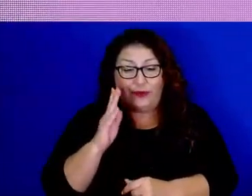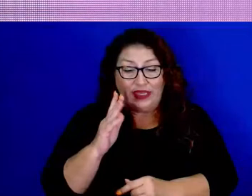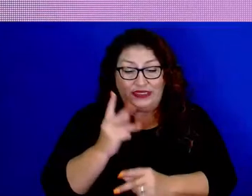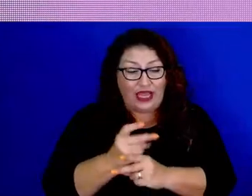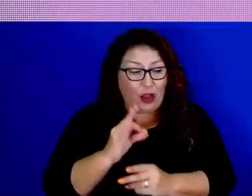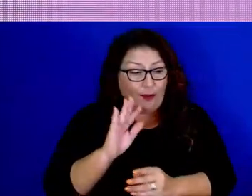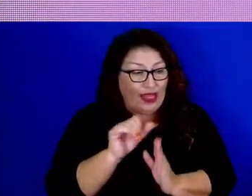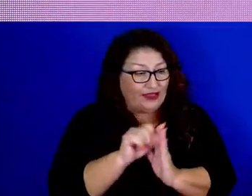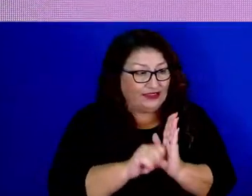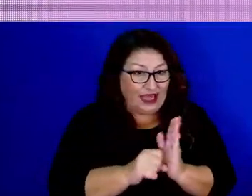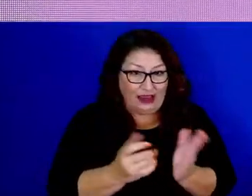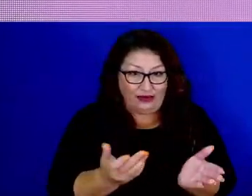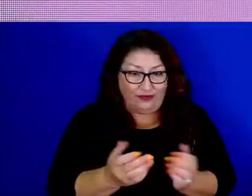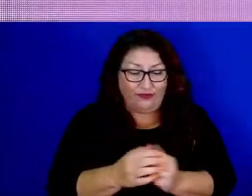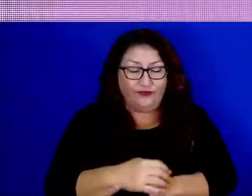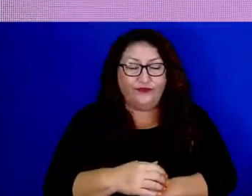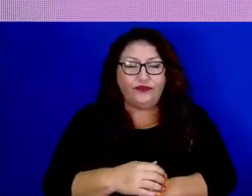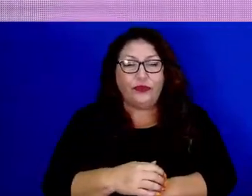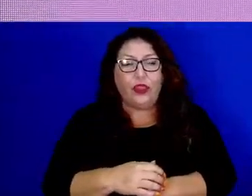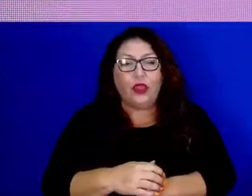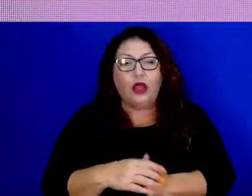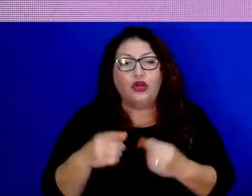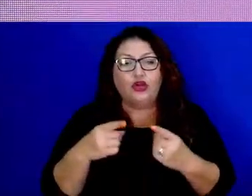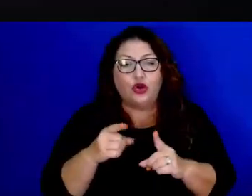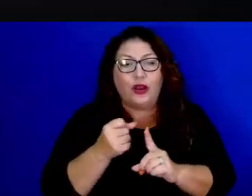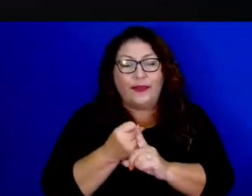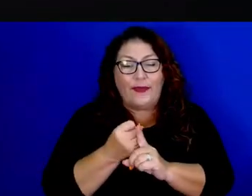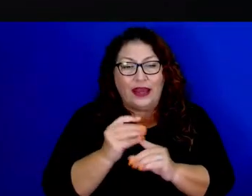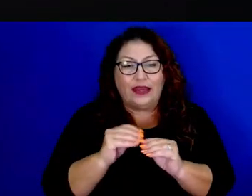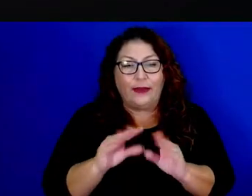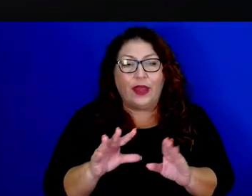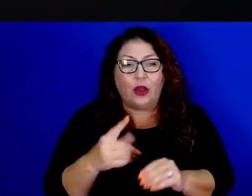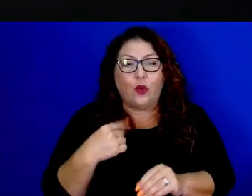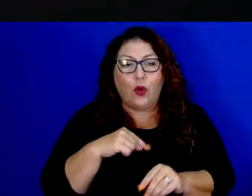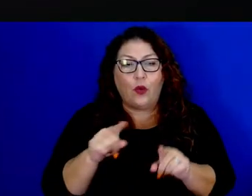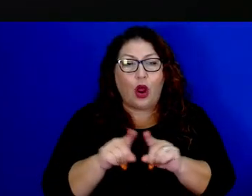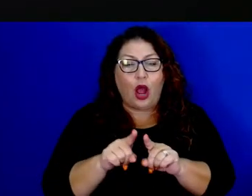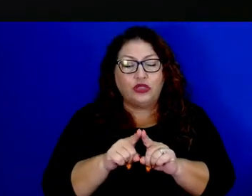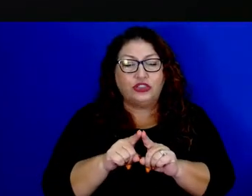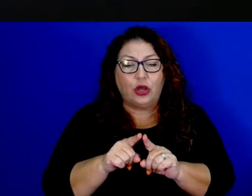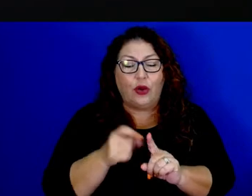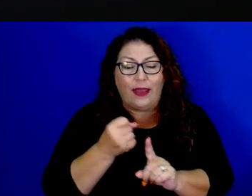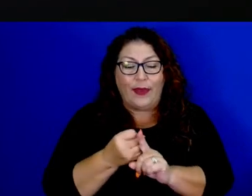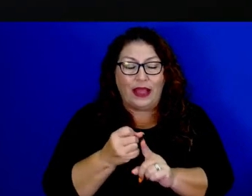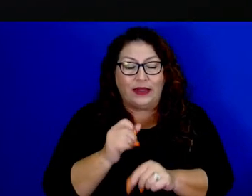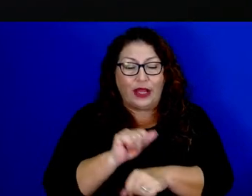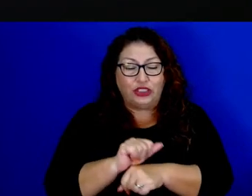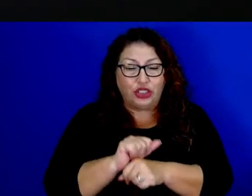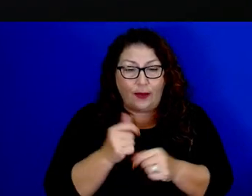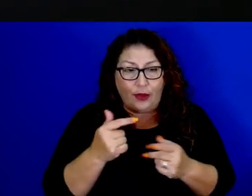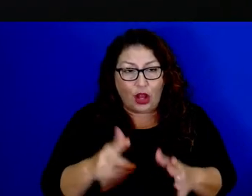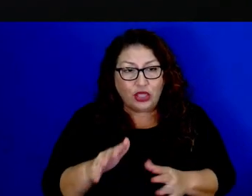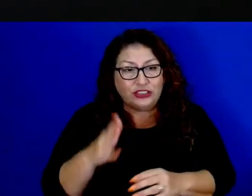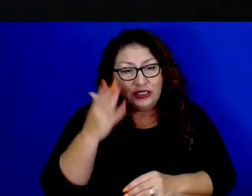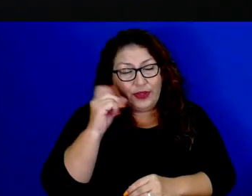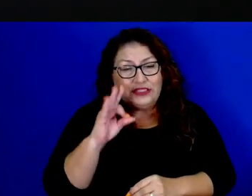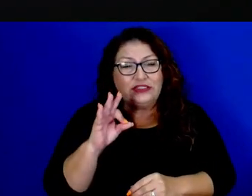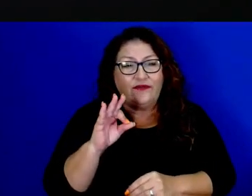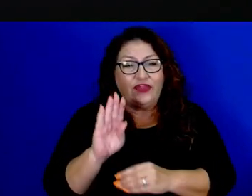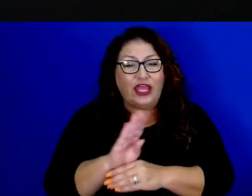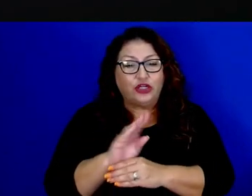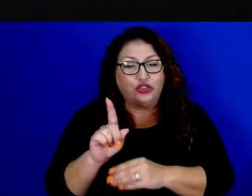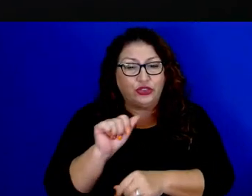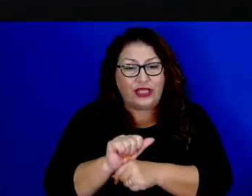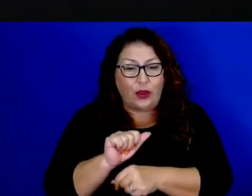During the pandemic, women were also more impacted by job losses due to the industries in which they work, such as